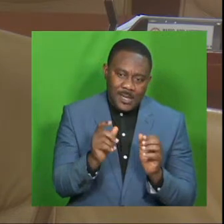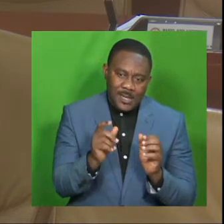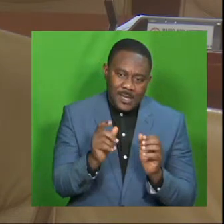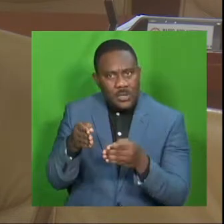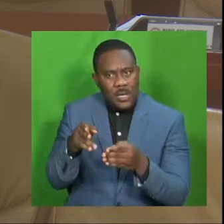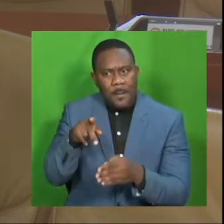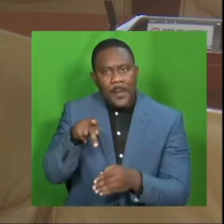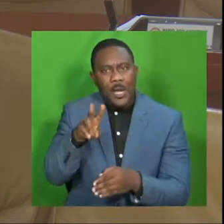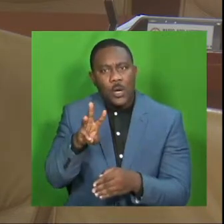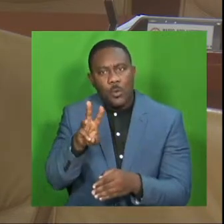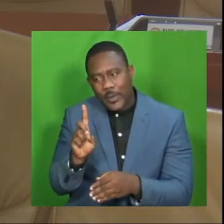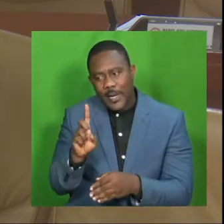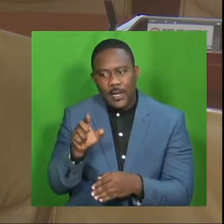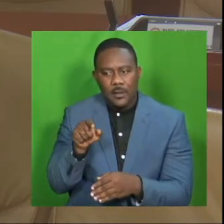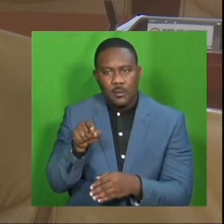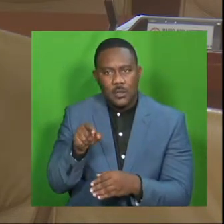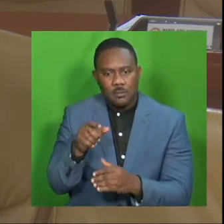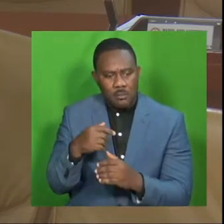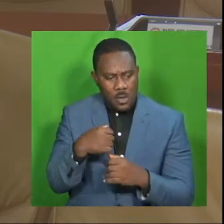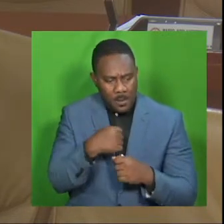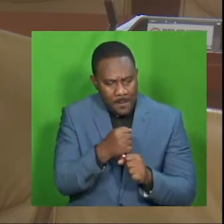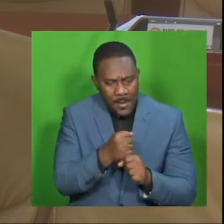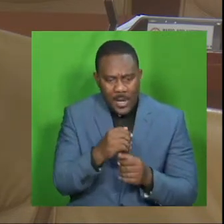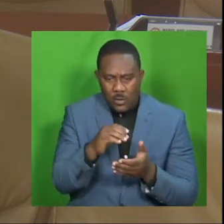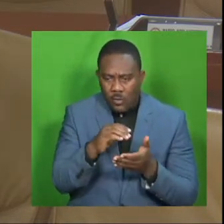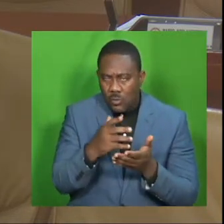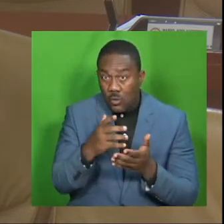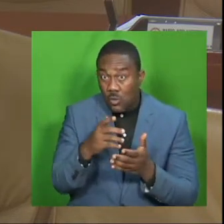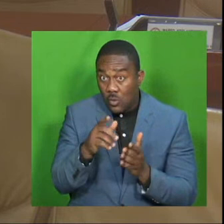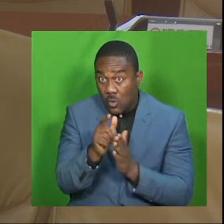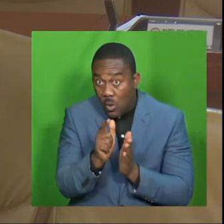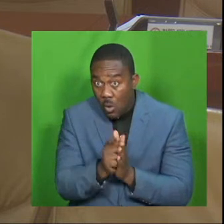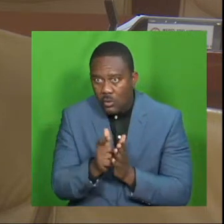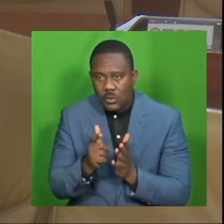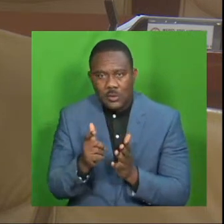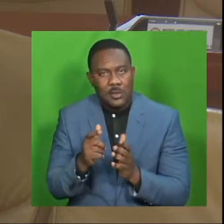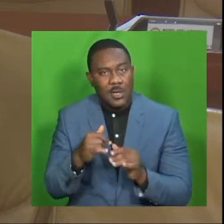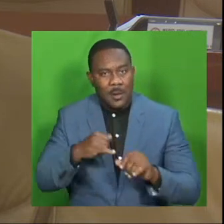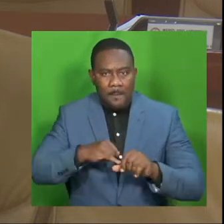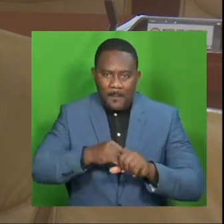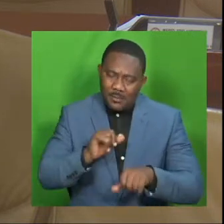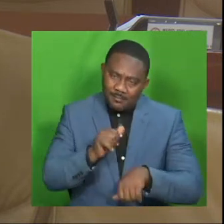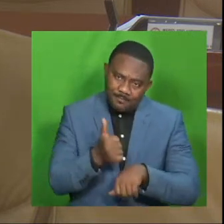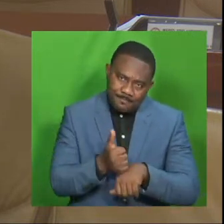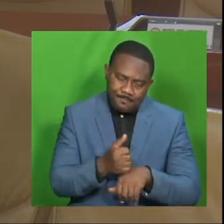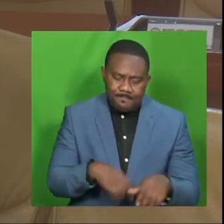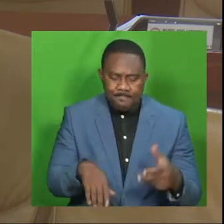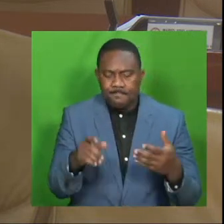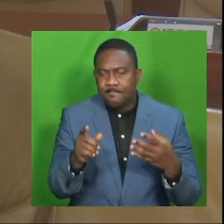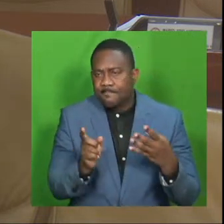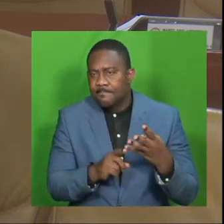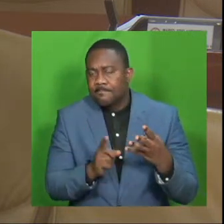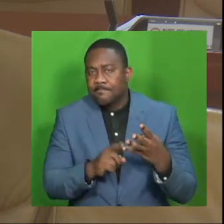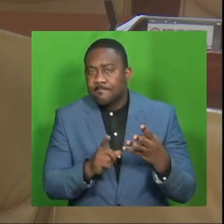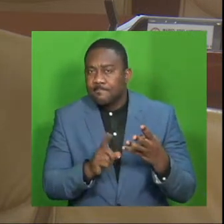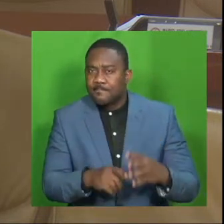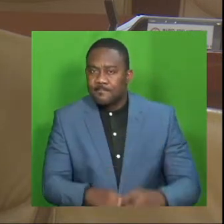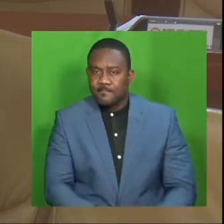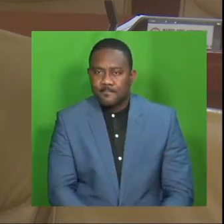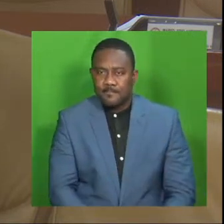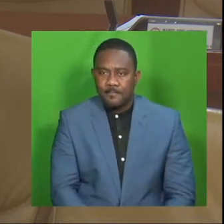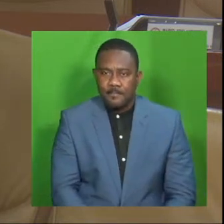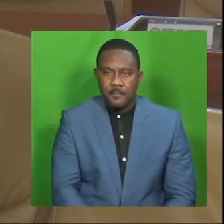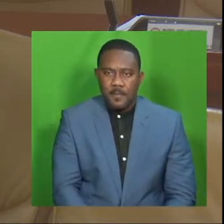to be formulated and to be implemented. The last point I would like to say is on